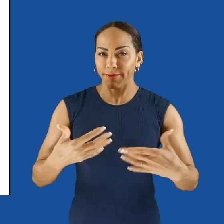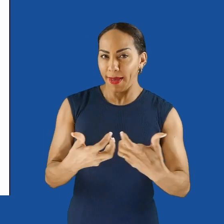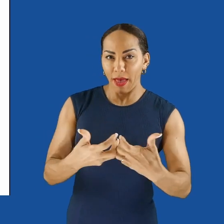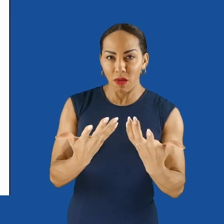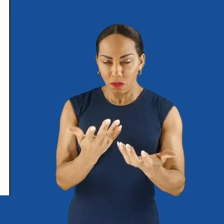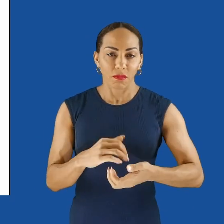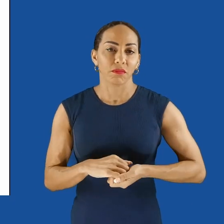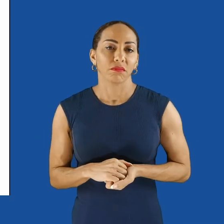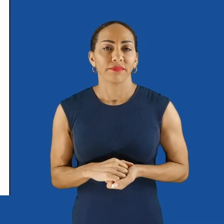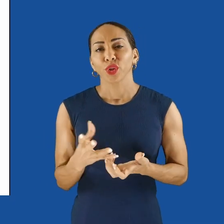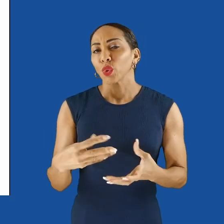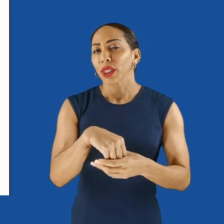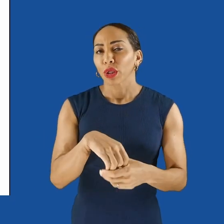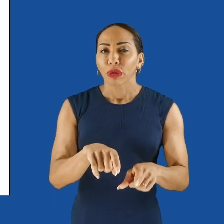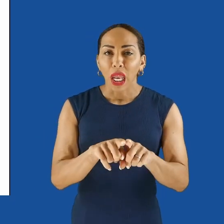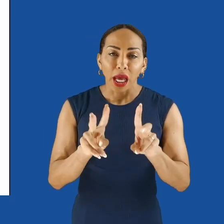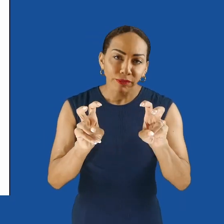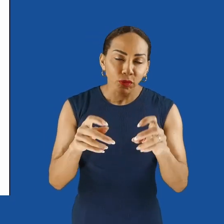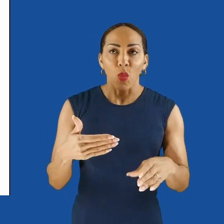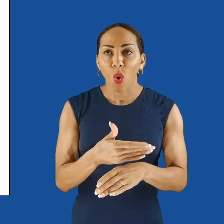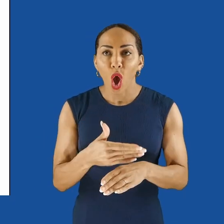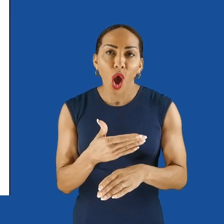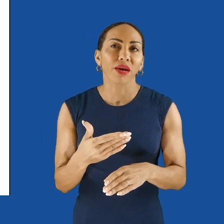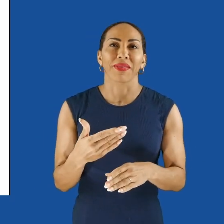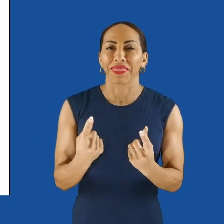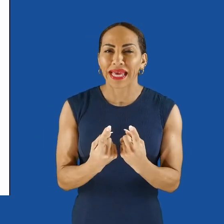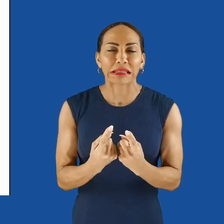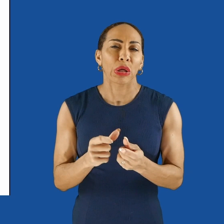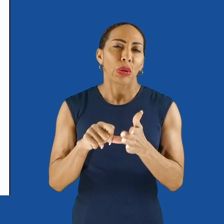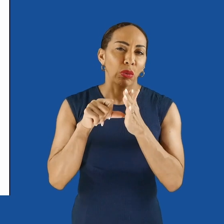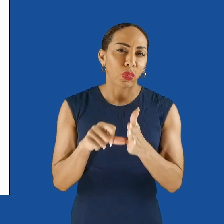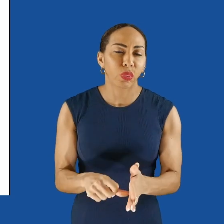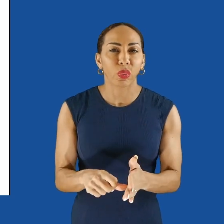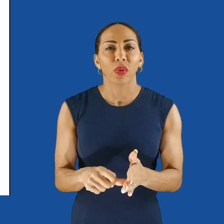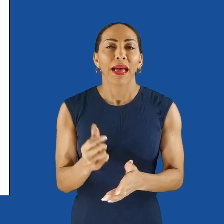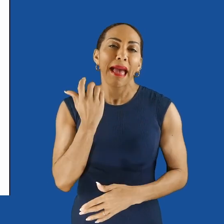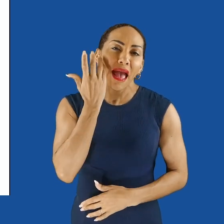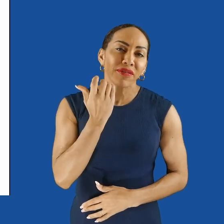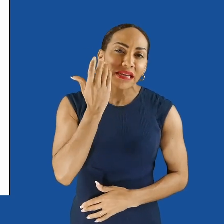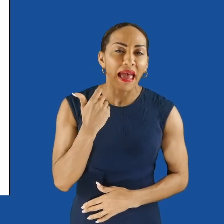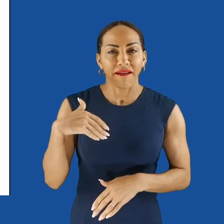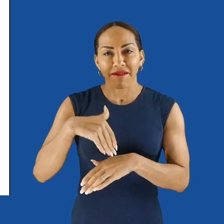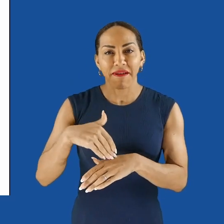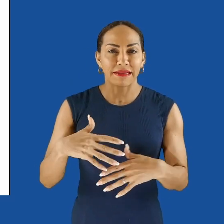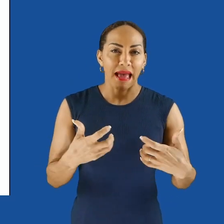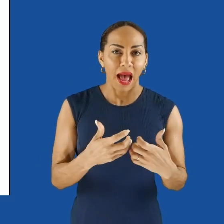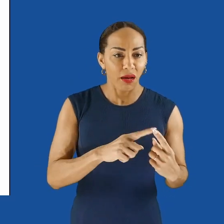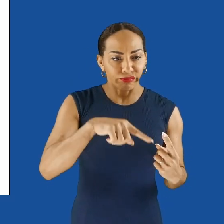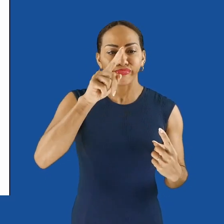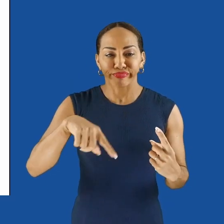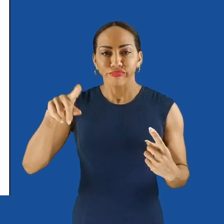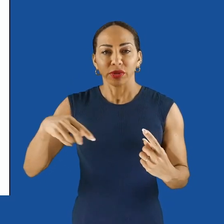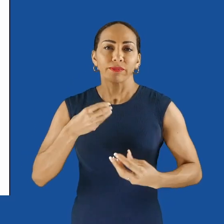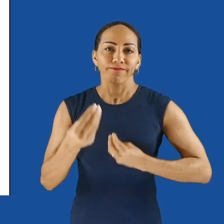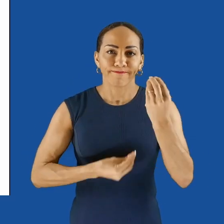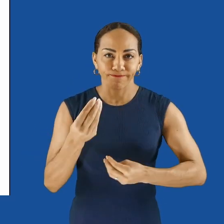at work? You can include things like work activities you find difficult and how you are affected on a day-to-day basis. When I'm at